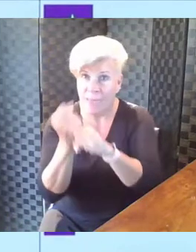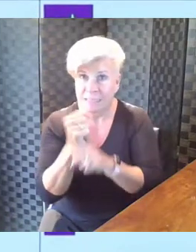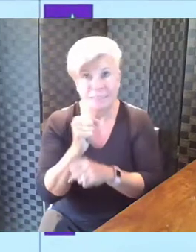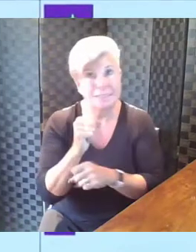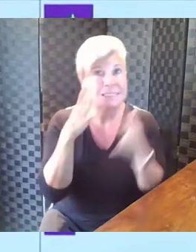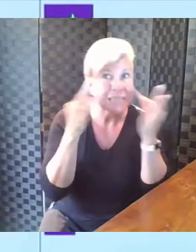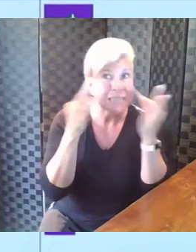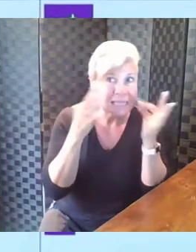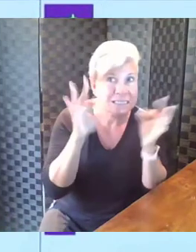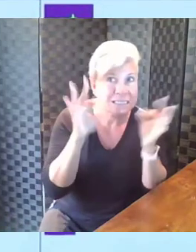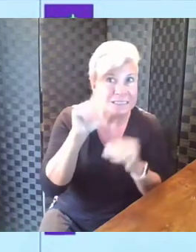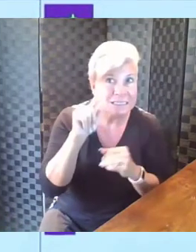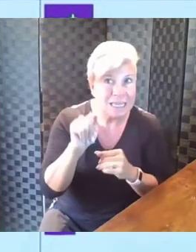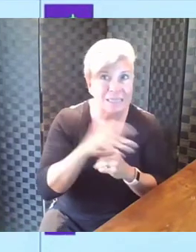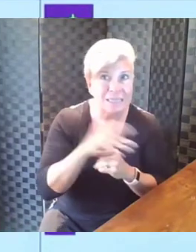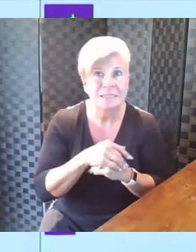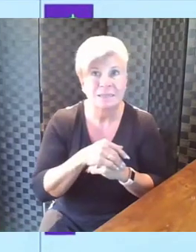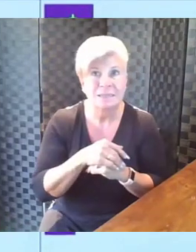cat,